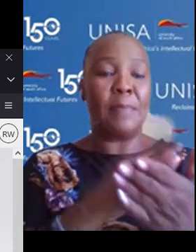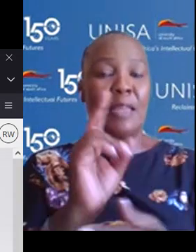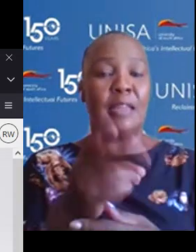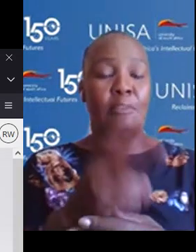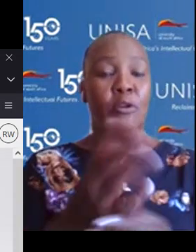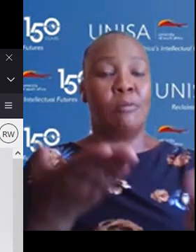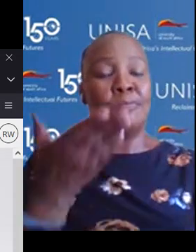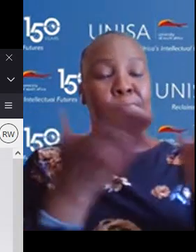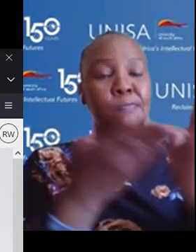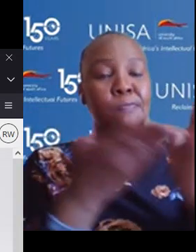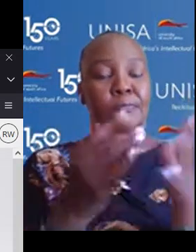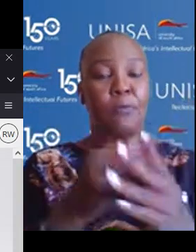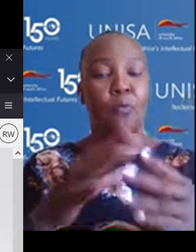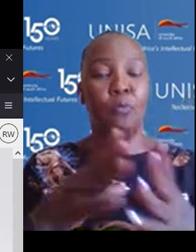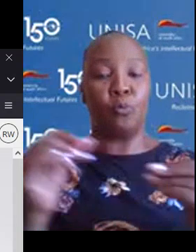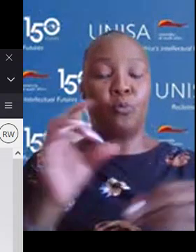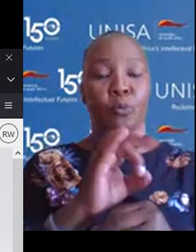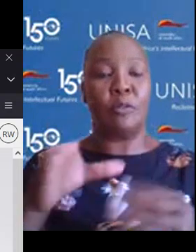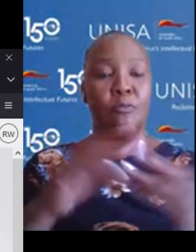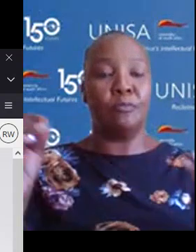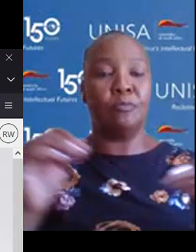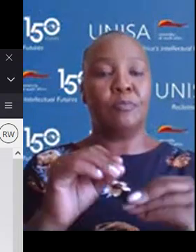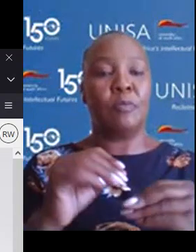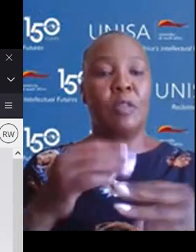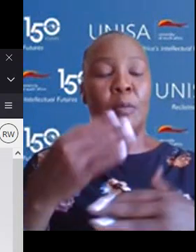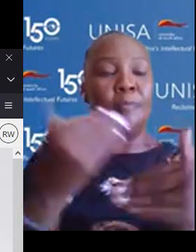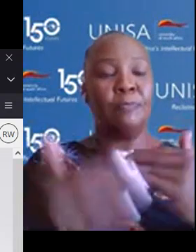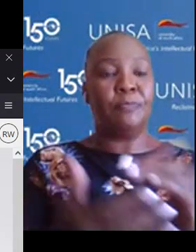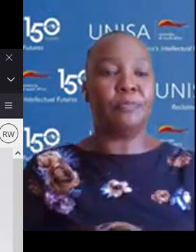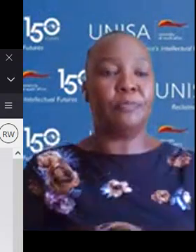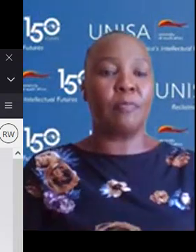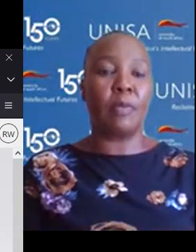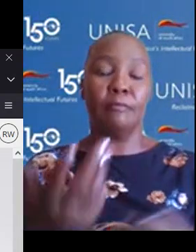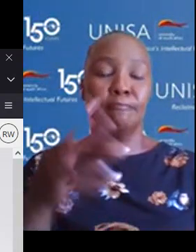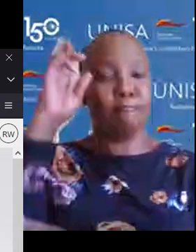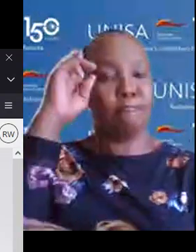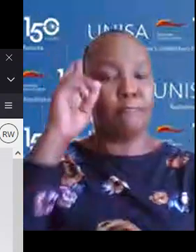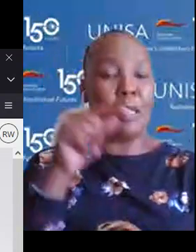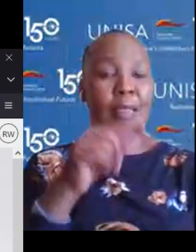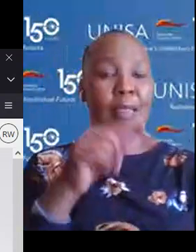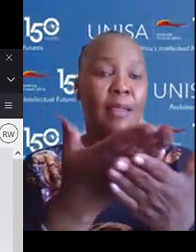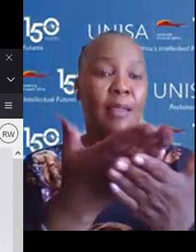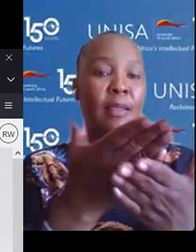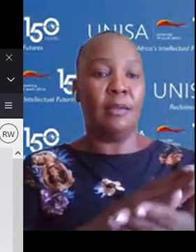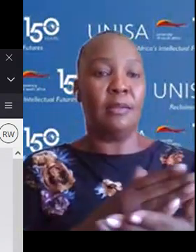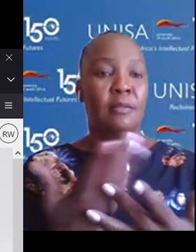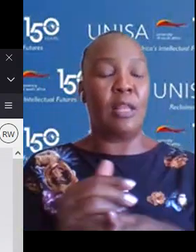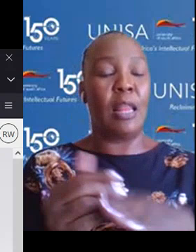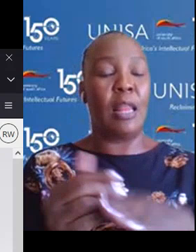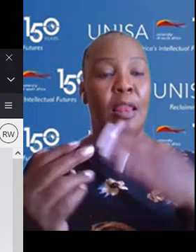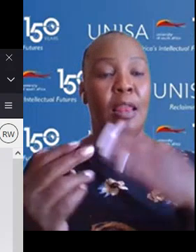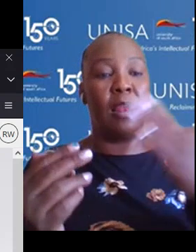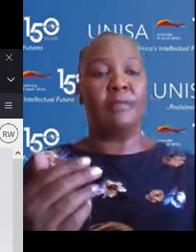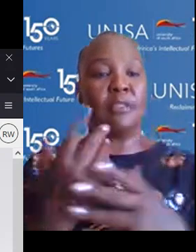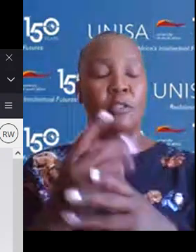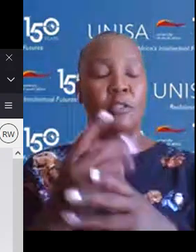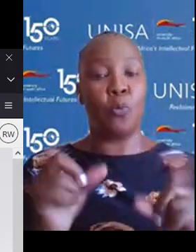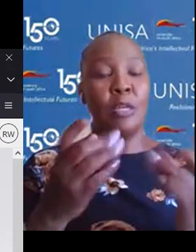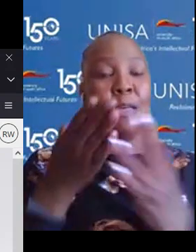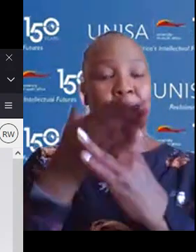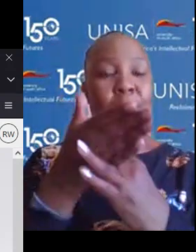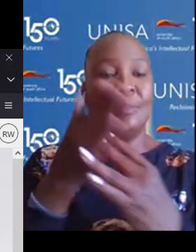if you completed that process. So just remember, so on this page, we've got on the left-hand side is quick access to some of